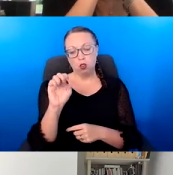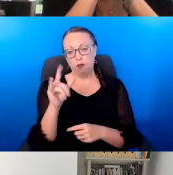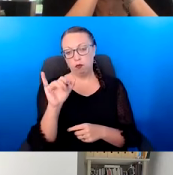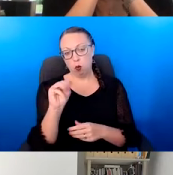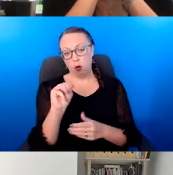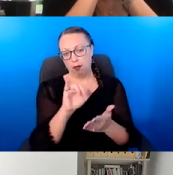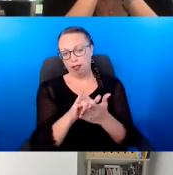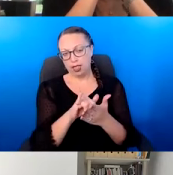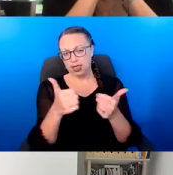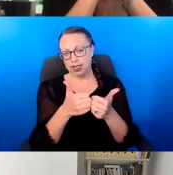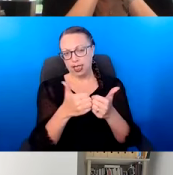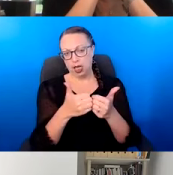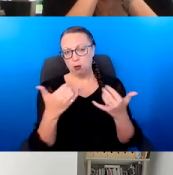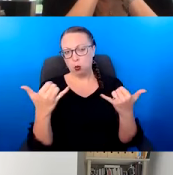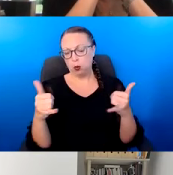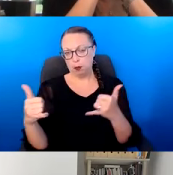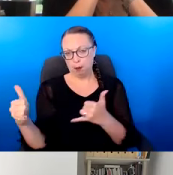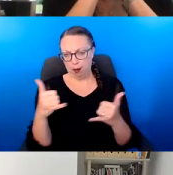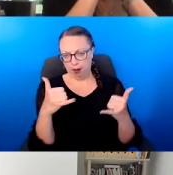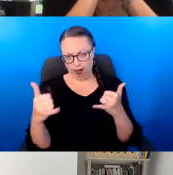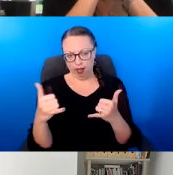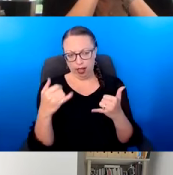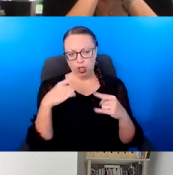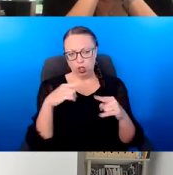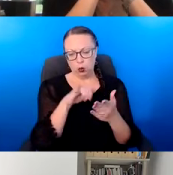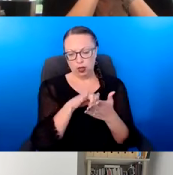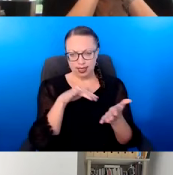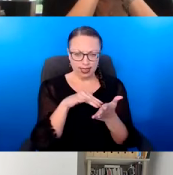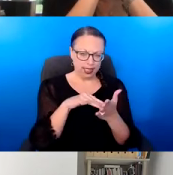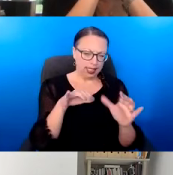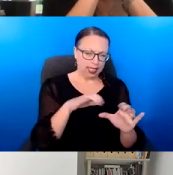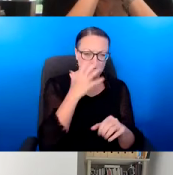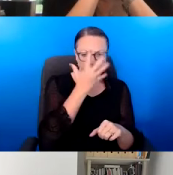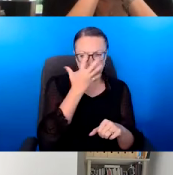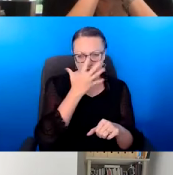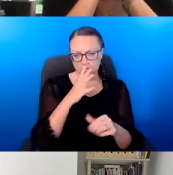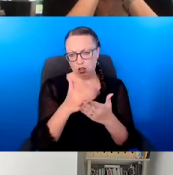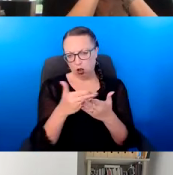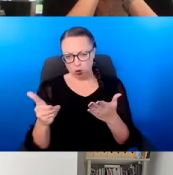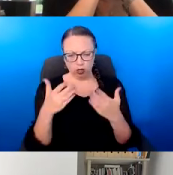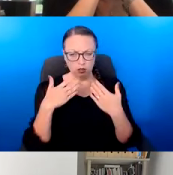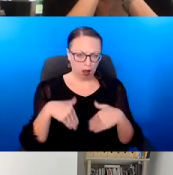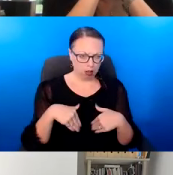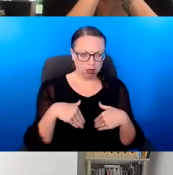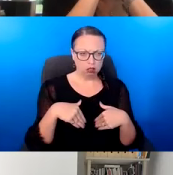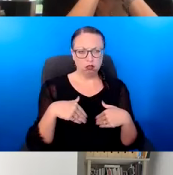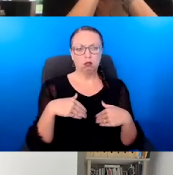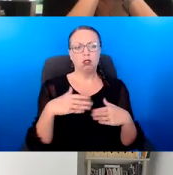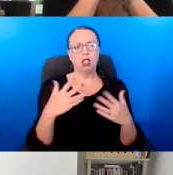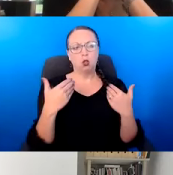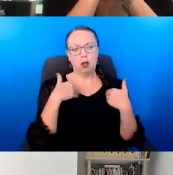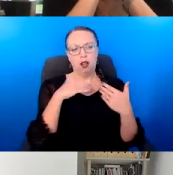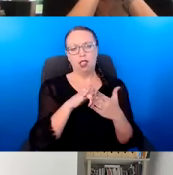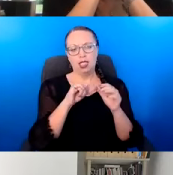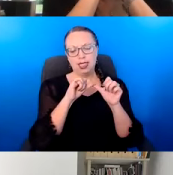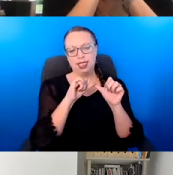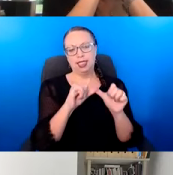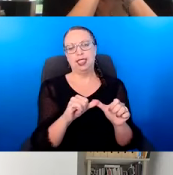play ad infinitum. In this study, they did faces, objects, scenes, and bodies. And you get this very